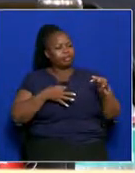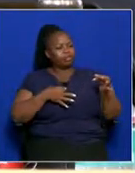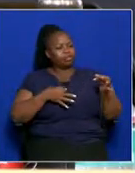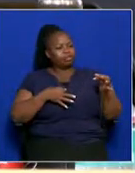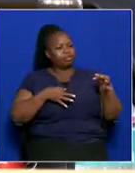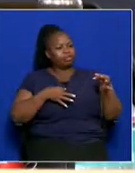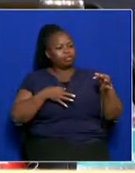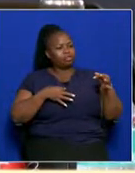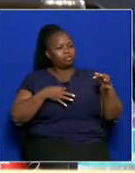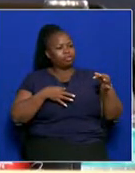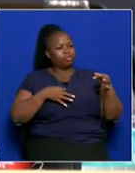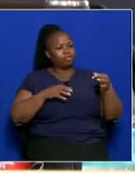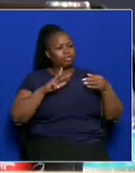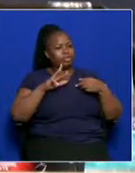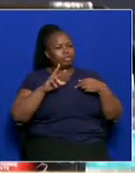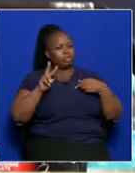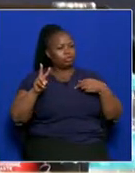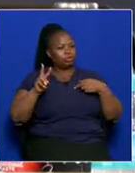92.